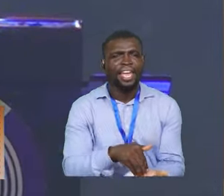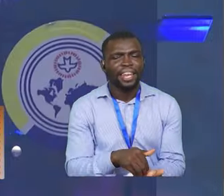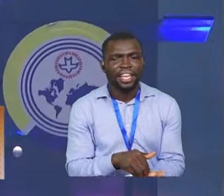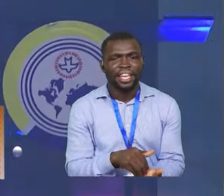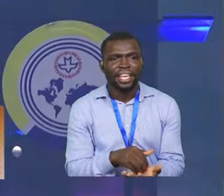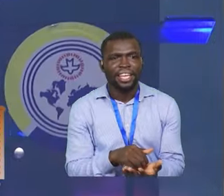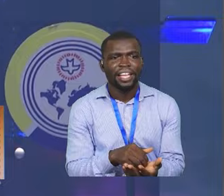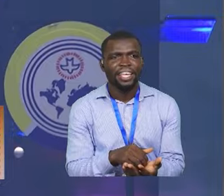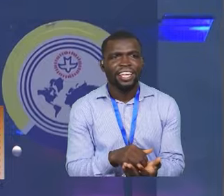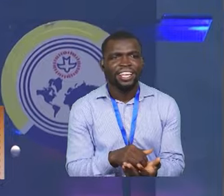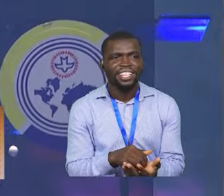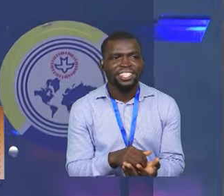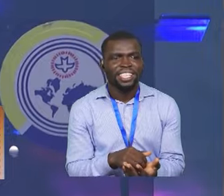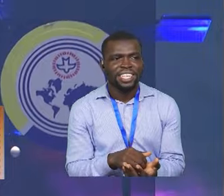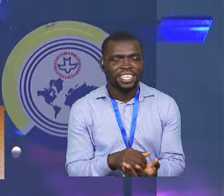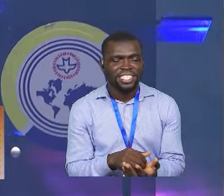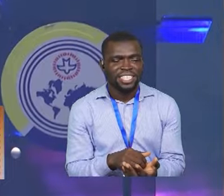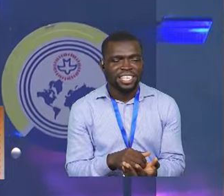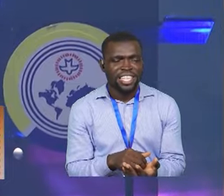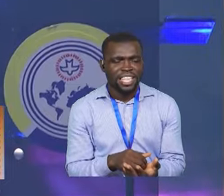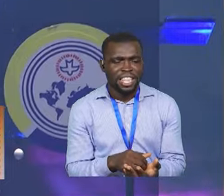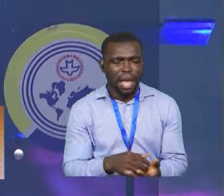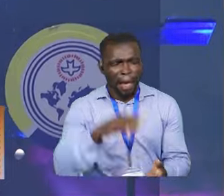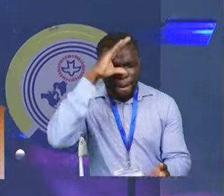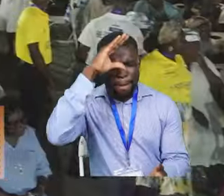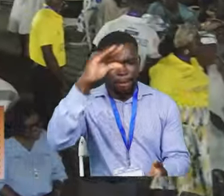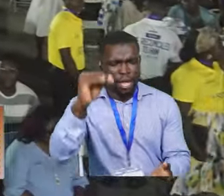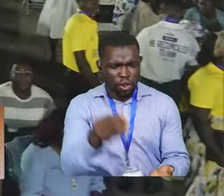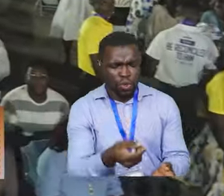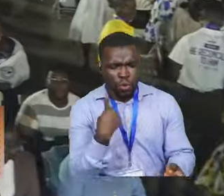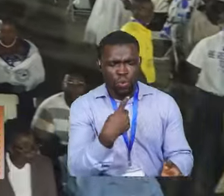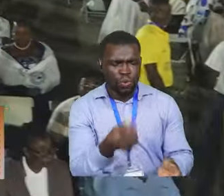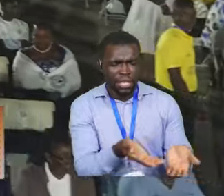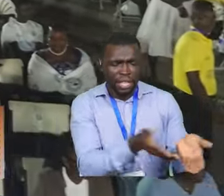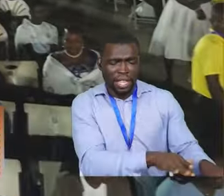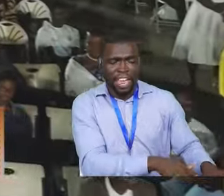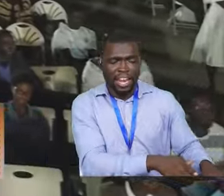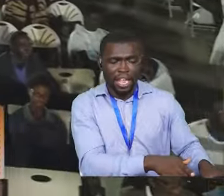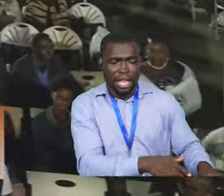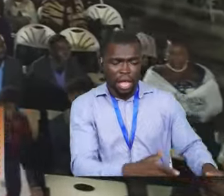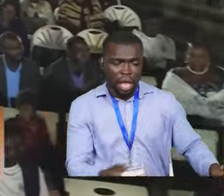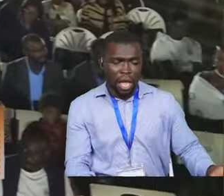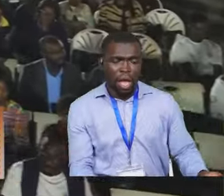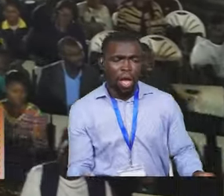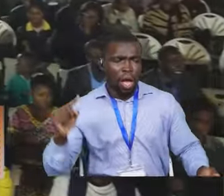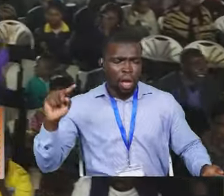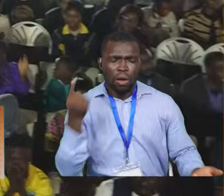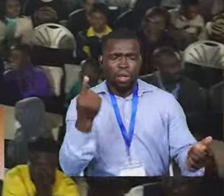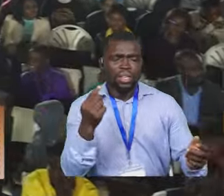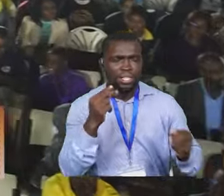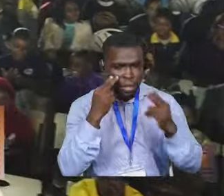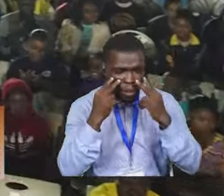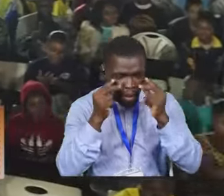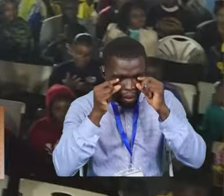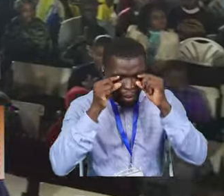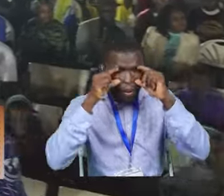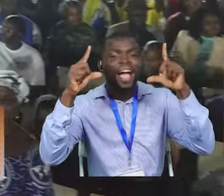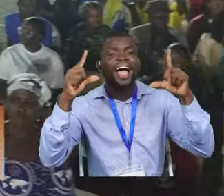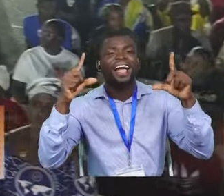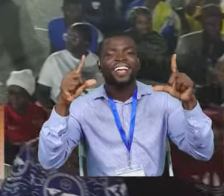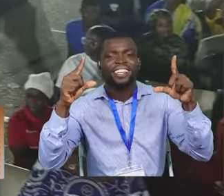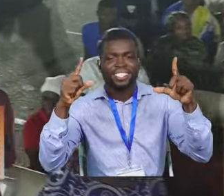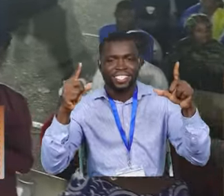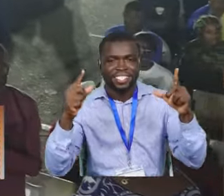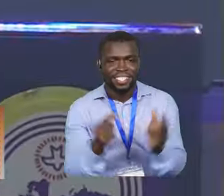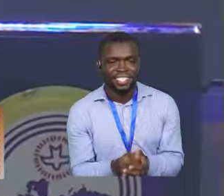Then I was sorry. He got up. Now I hit him. And then he sneezed. Yet